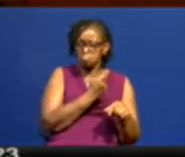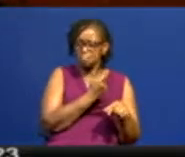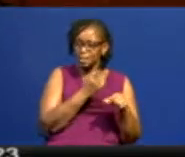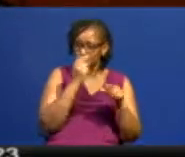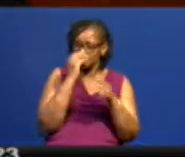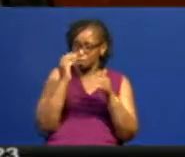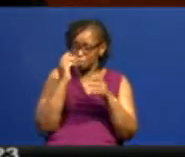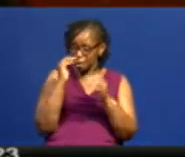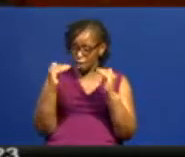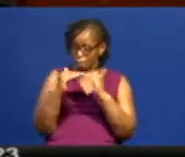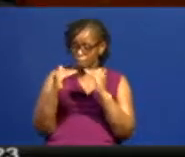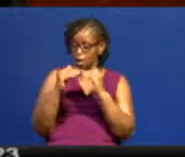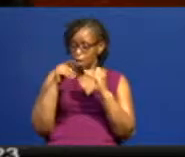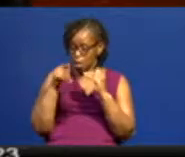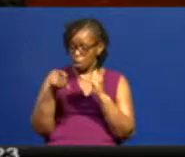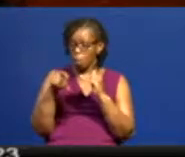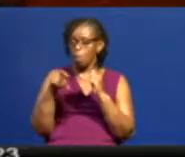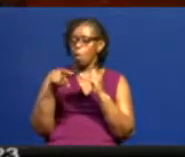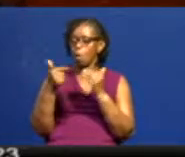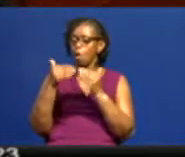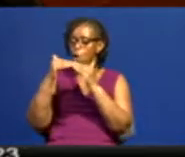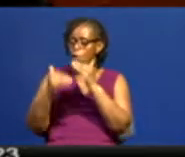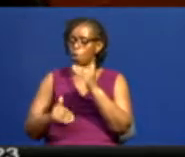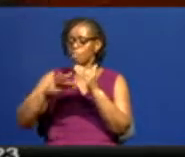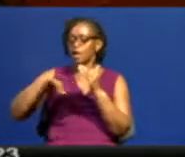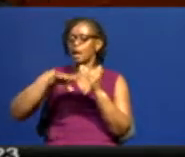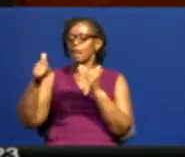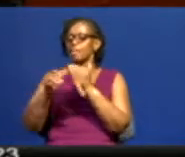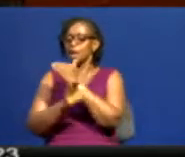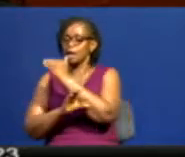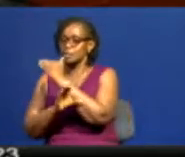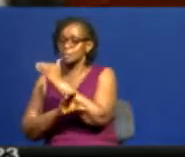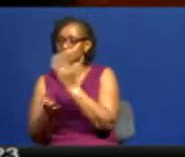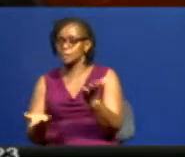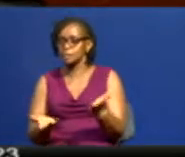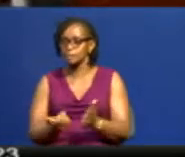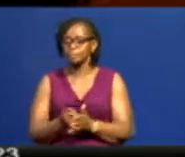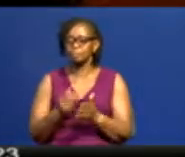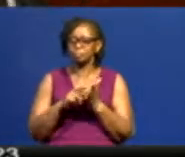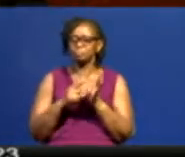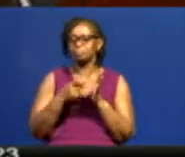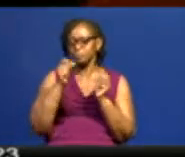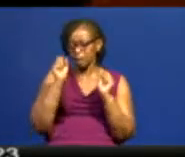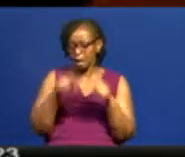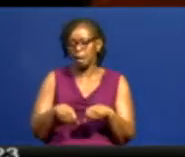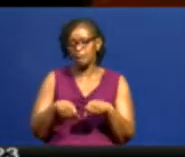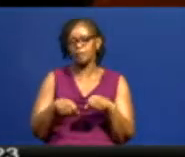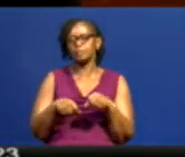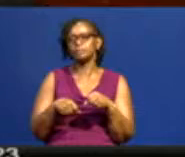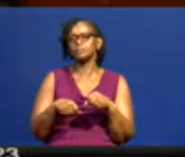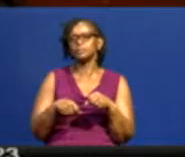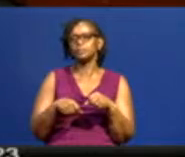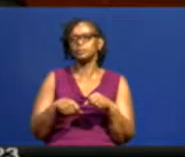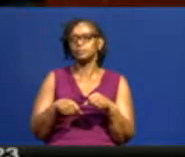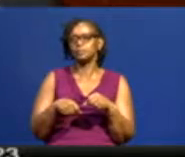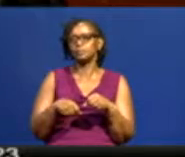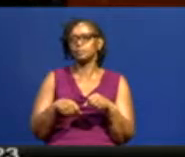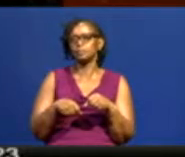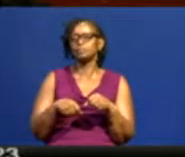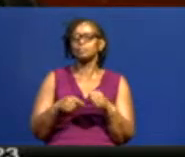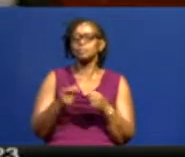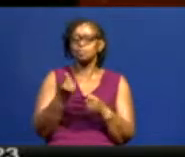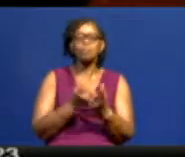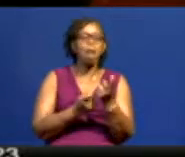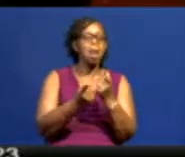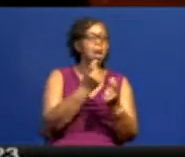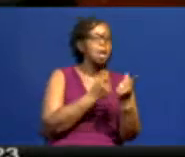equivalent or even lower to what other countries enforce or impose, so that we can be able to invite or we have